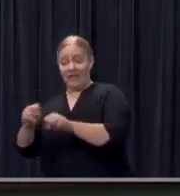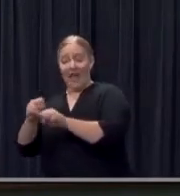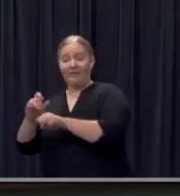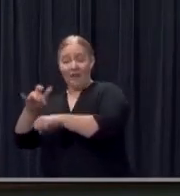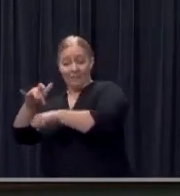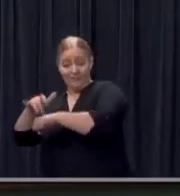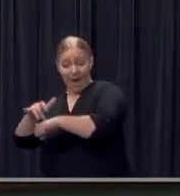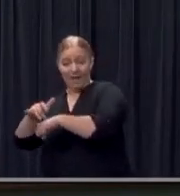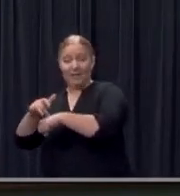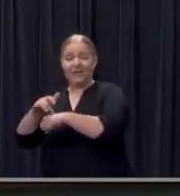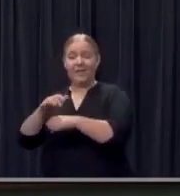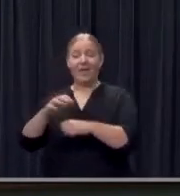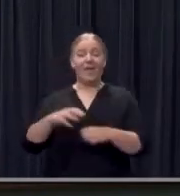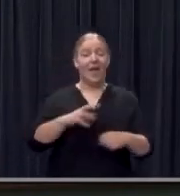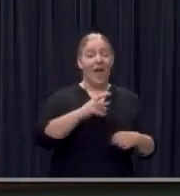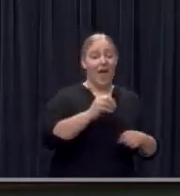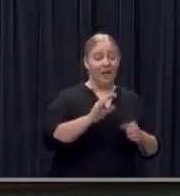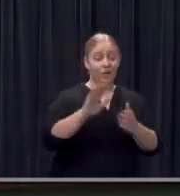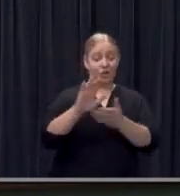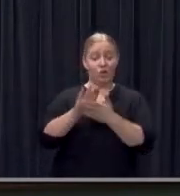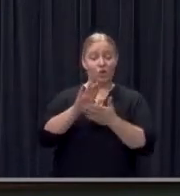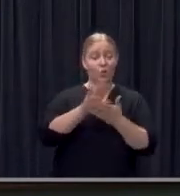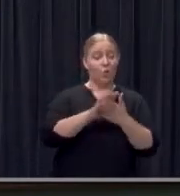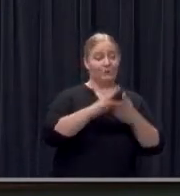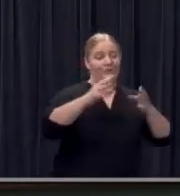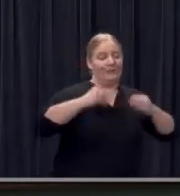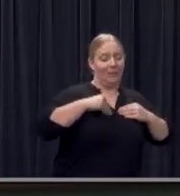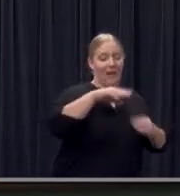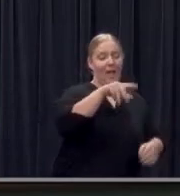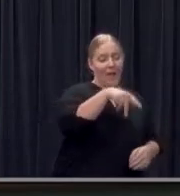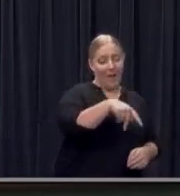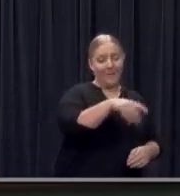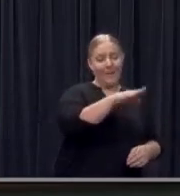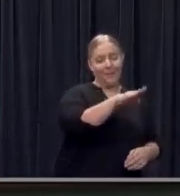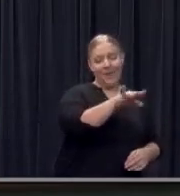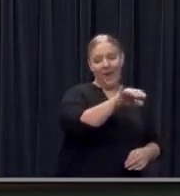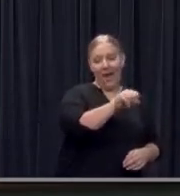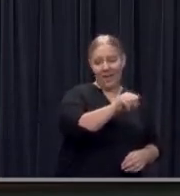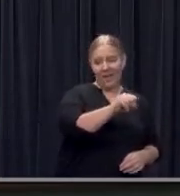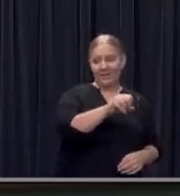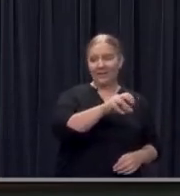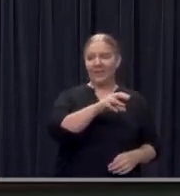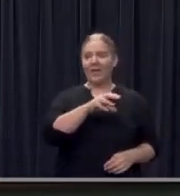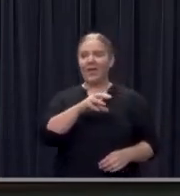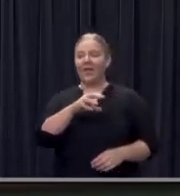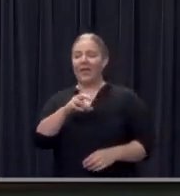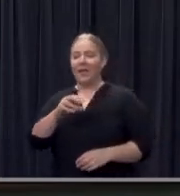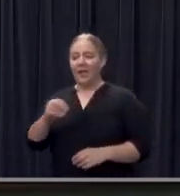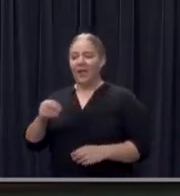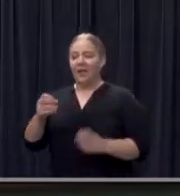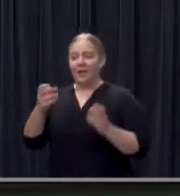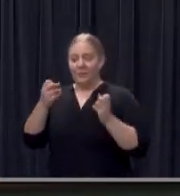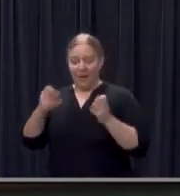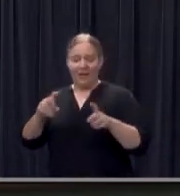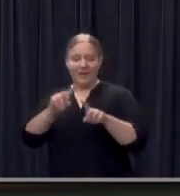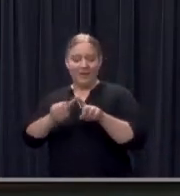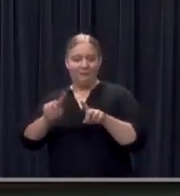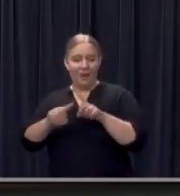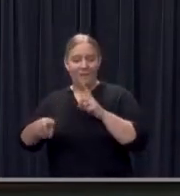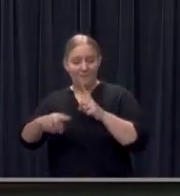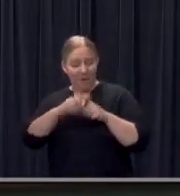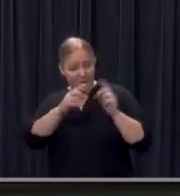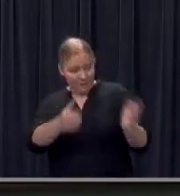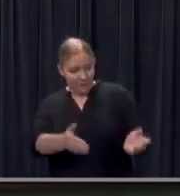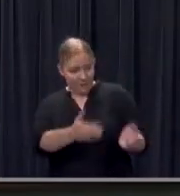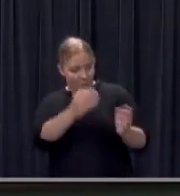changed as they fully embraced PBIS and fully embraced the alternative positive